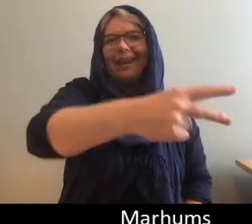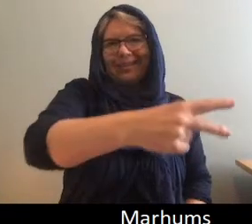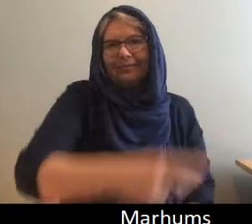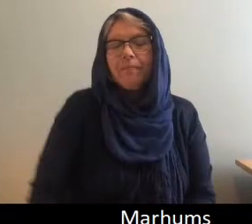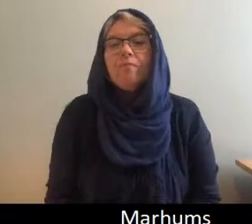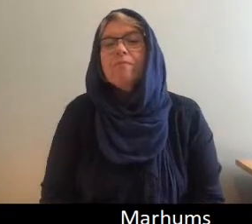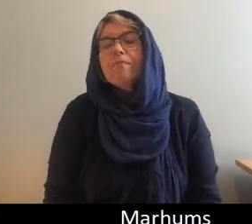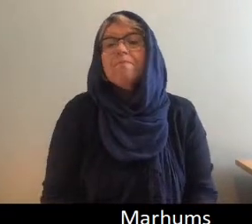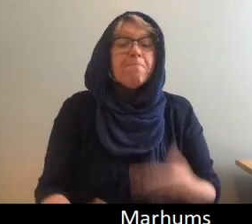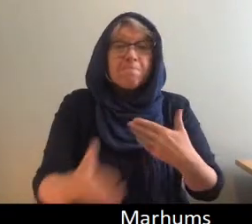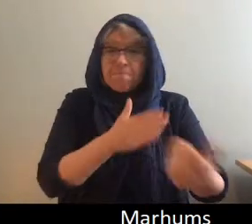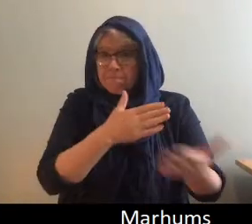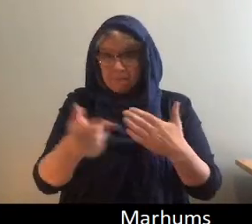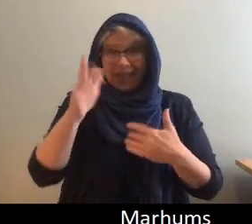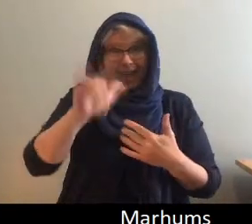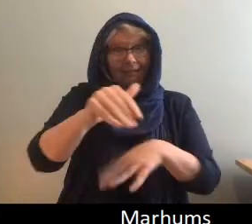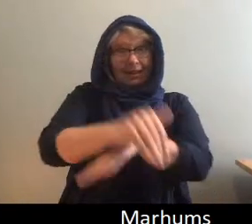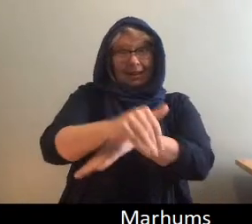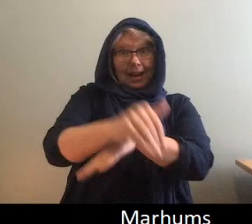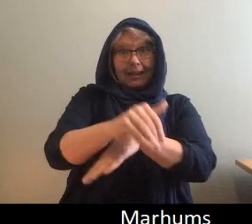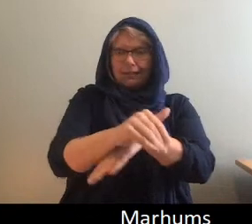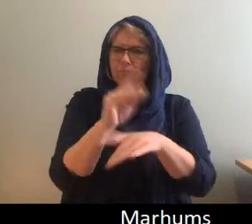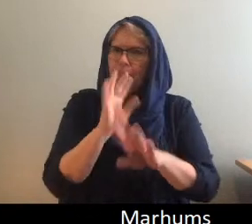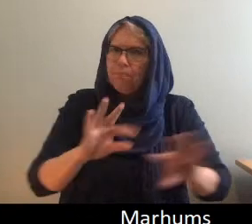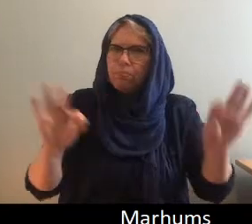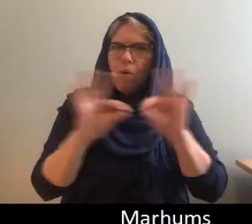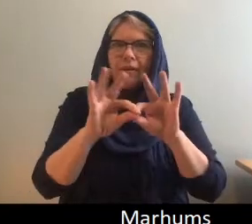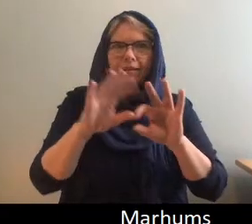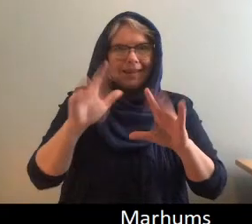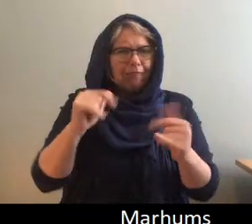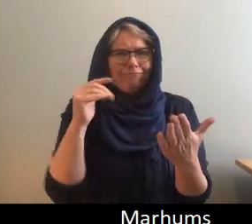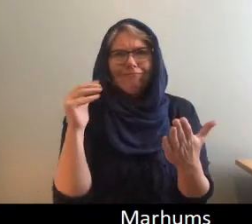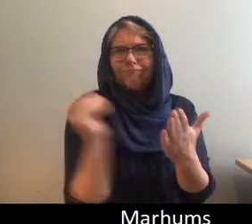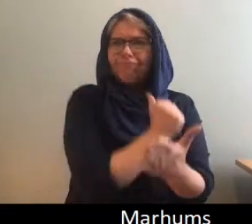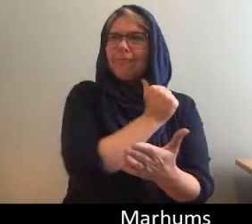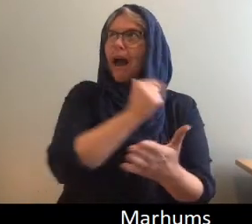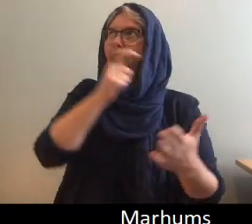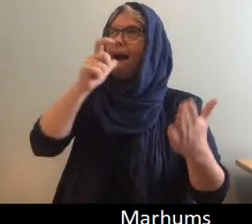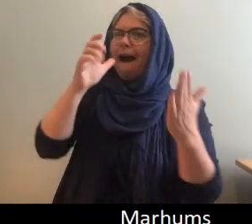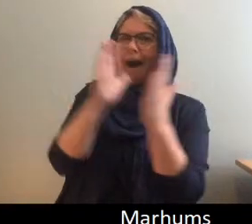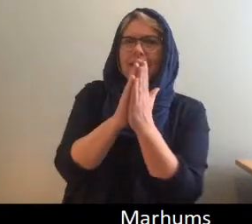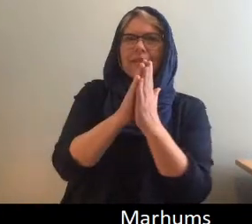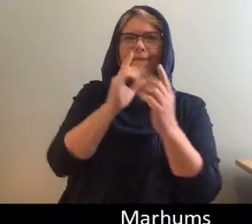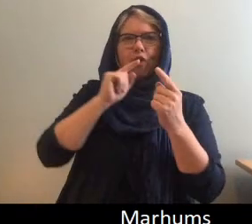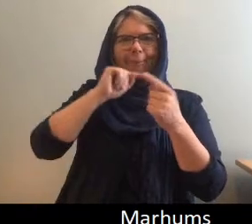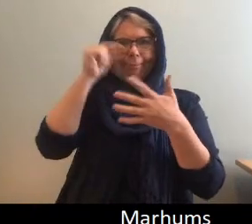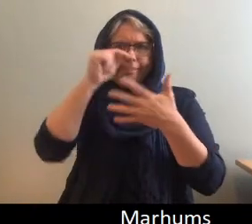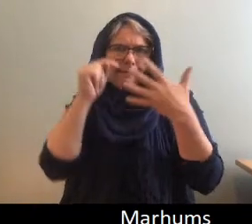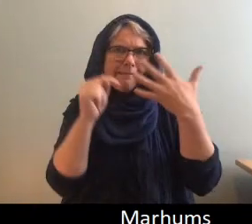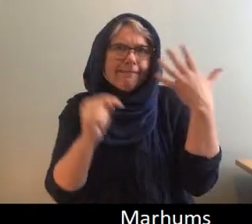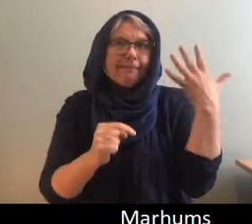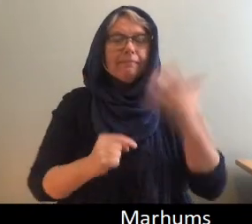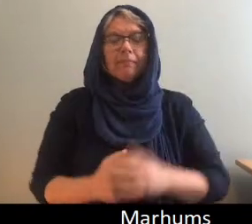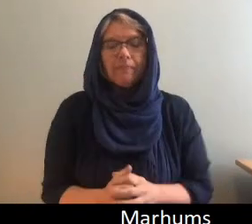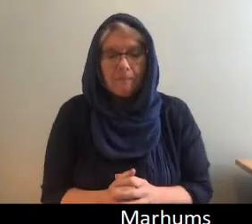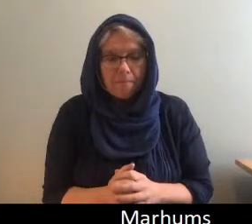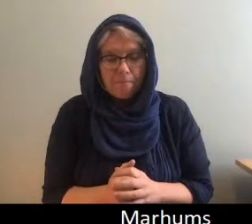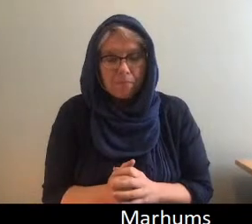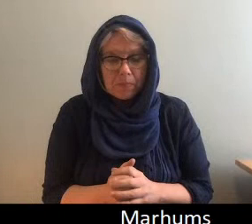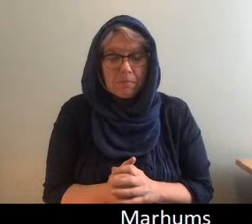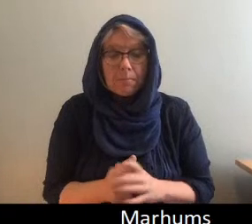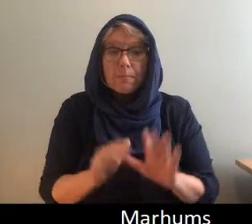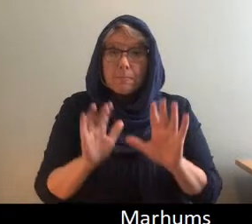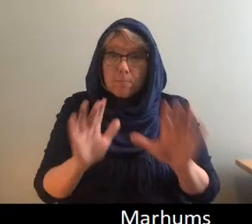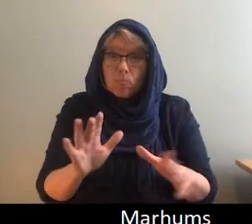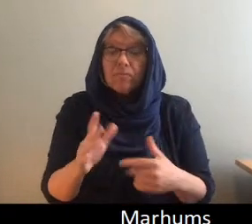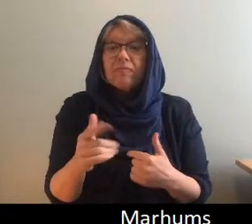Holy Quran, doesn't have to be from the Hadith, it can be from our heart, whatever we want to ask for, we ask Allah. And we are encouraged. One of my teachers used